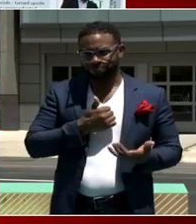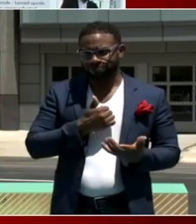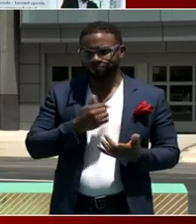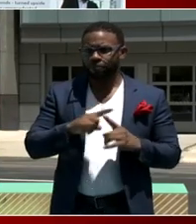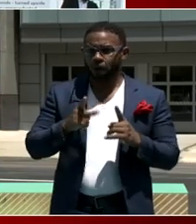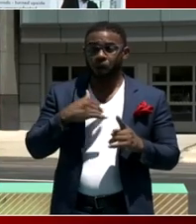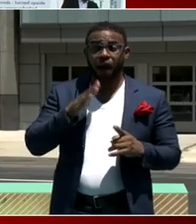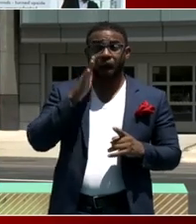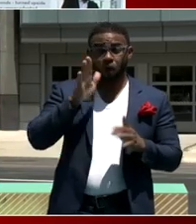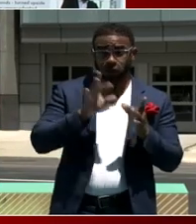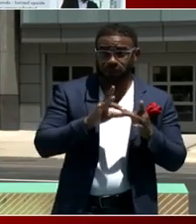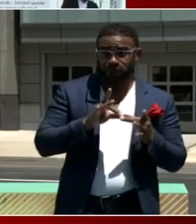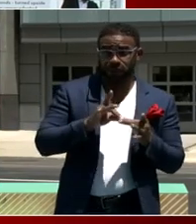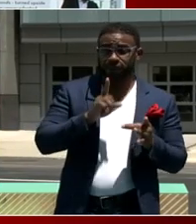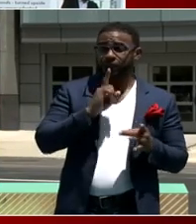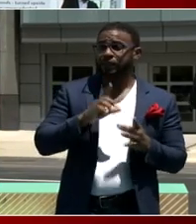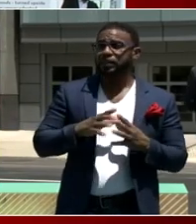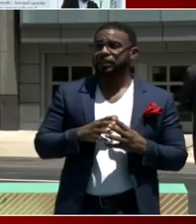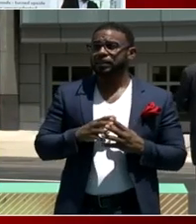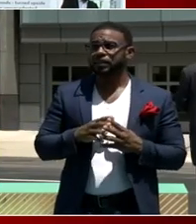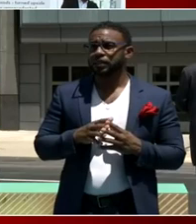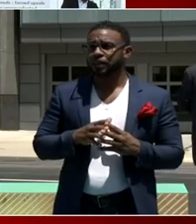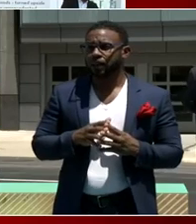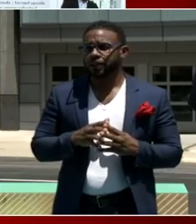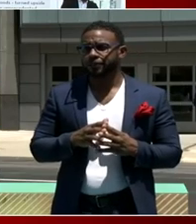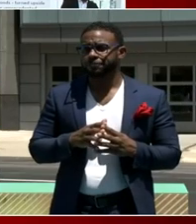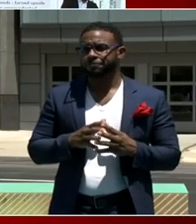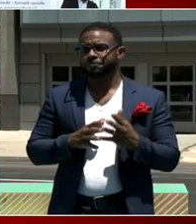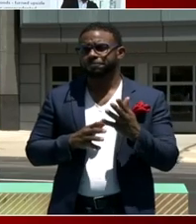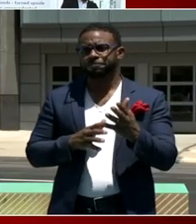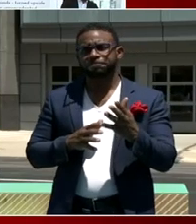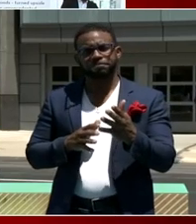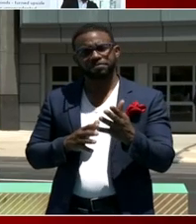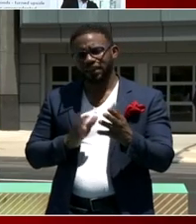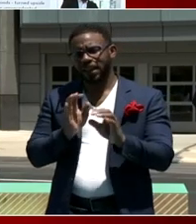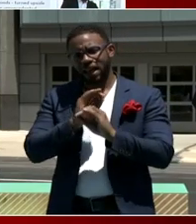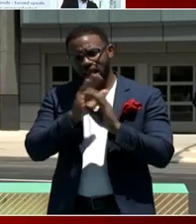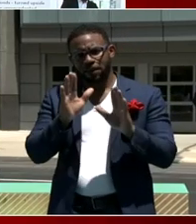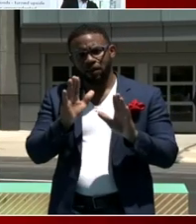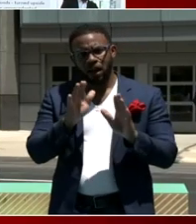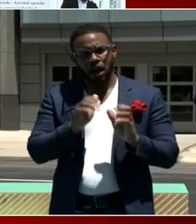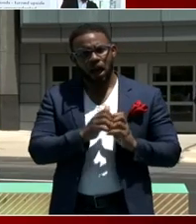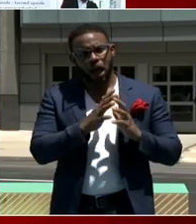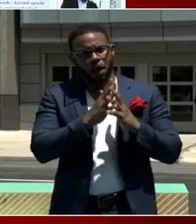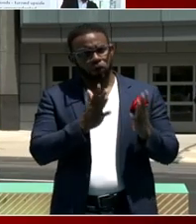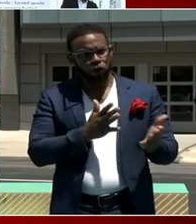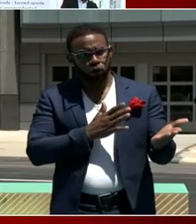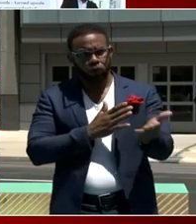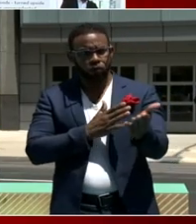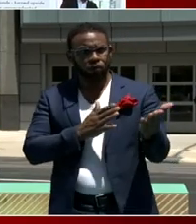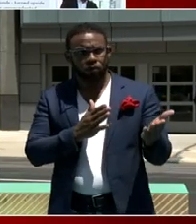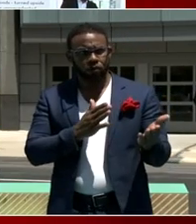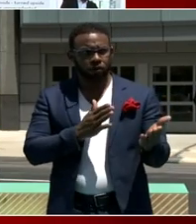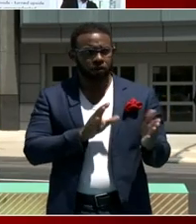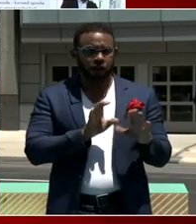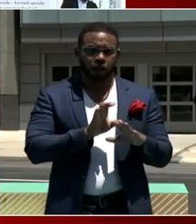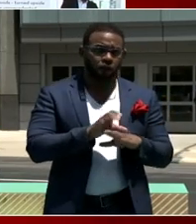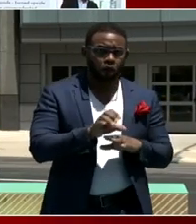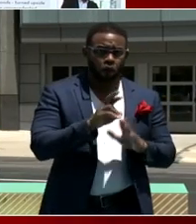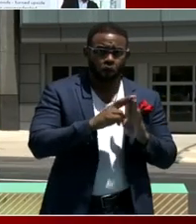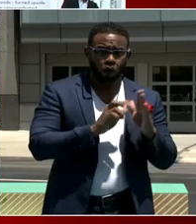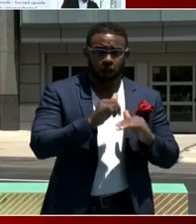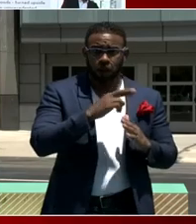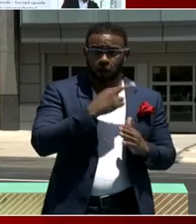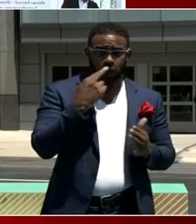but what I will say is that obviously entrepreneurs enforce rules in